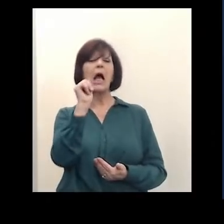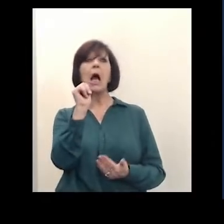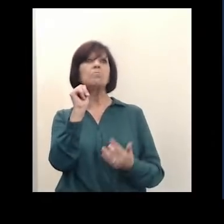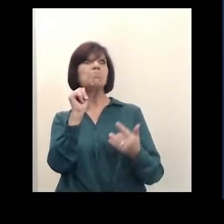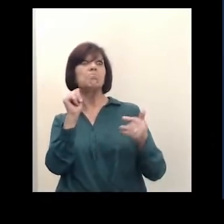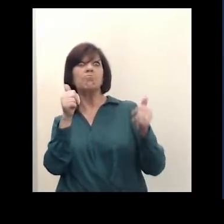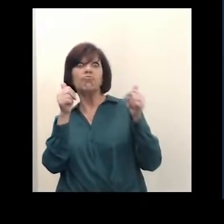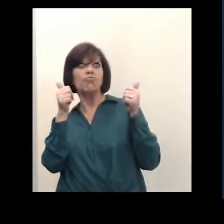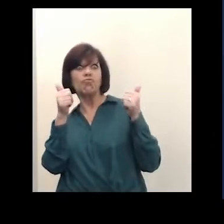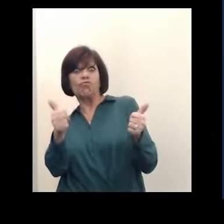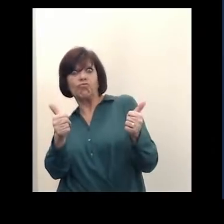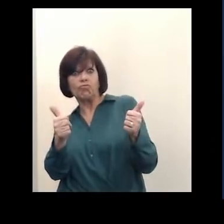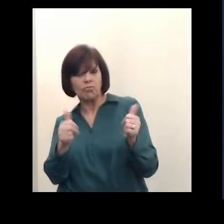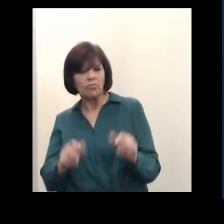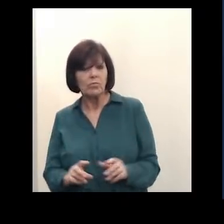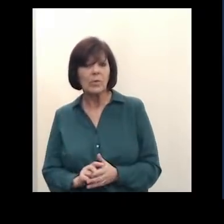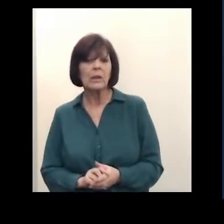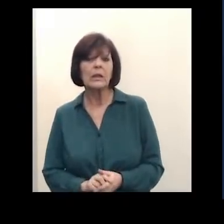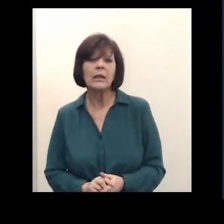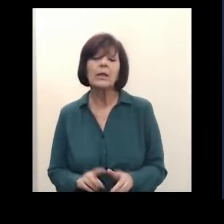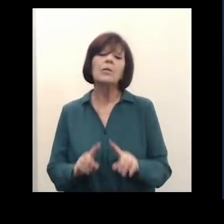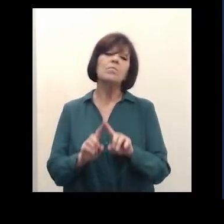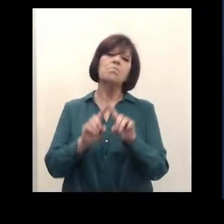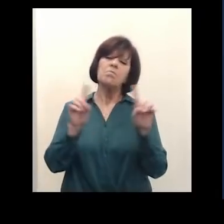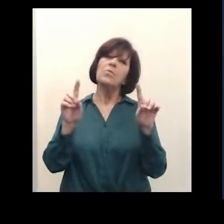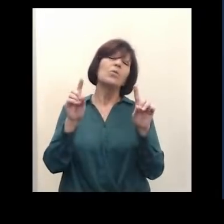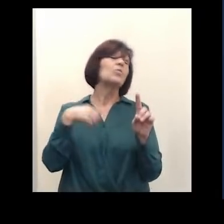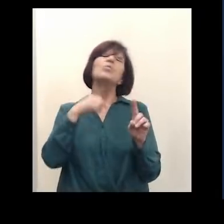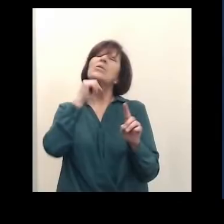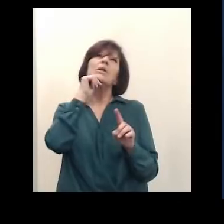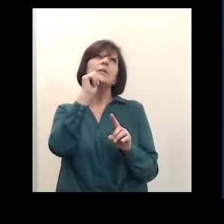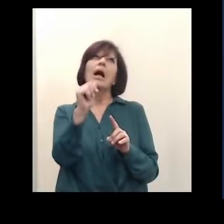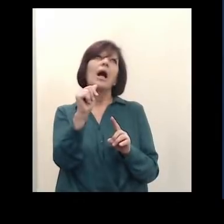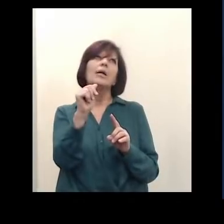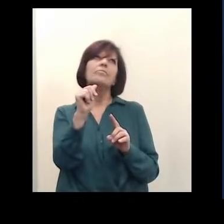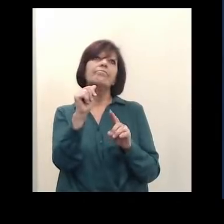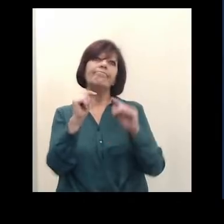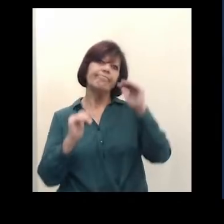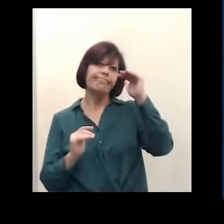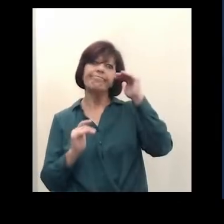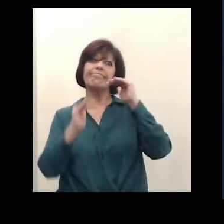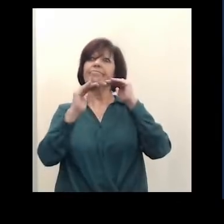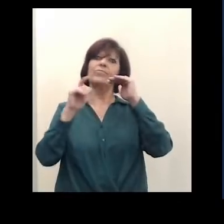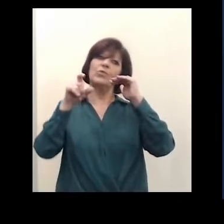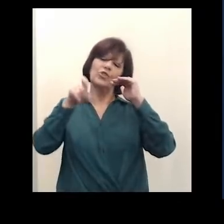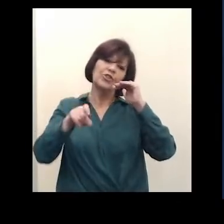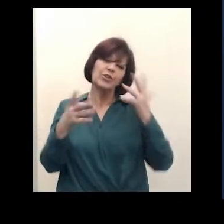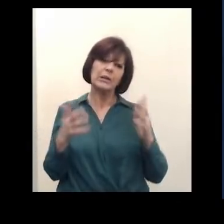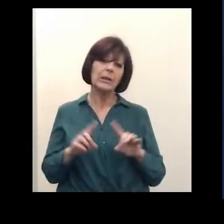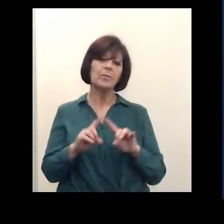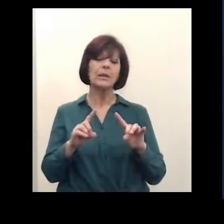other urban areas in New York State, we are not anywhere where we should be. Our senior